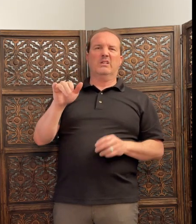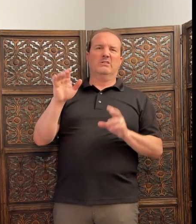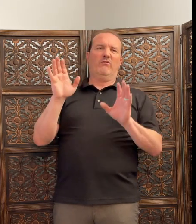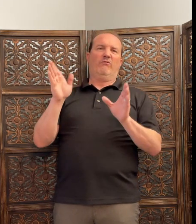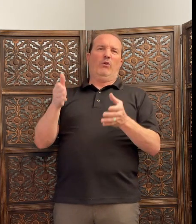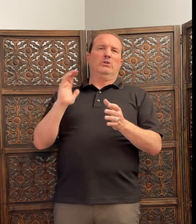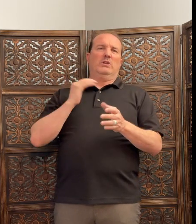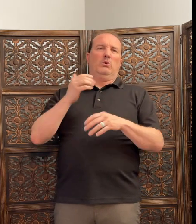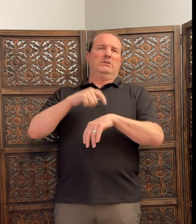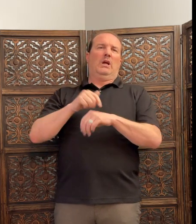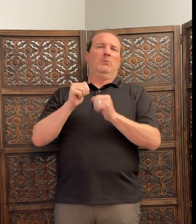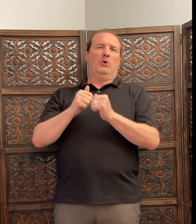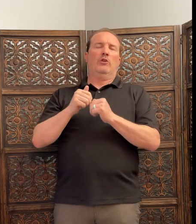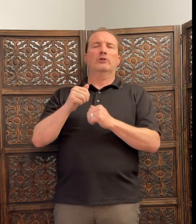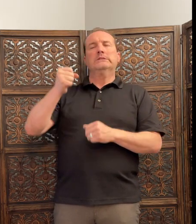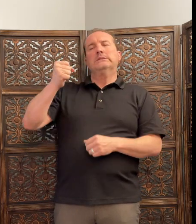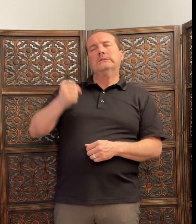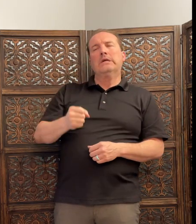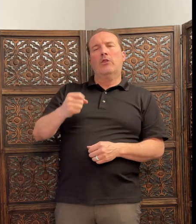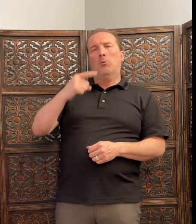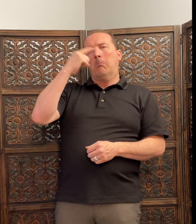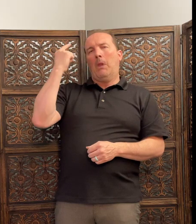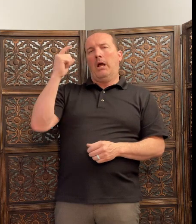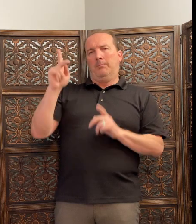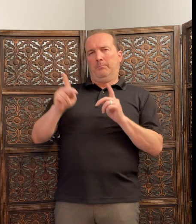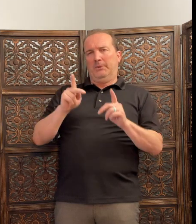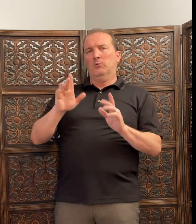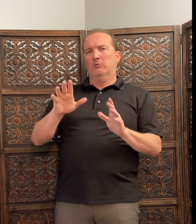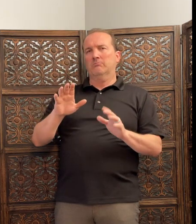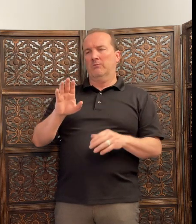subcultures. That will be the focus of our time together.